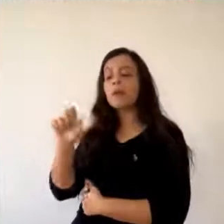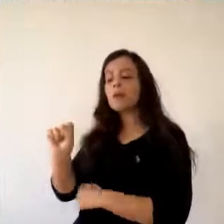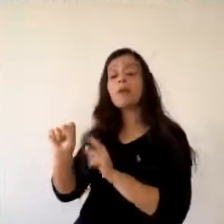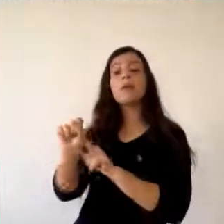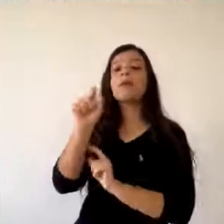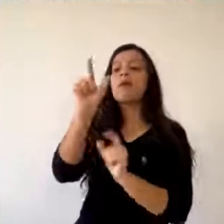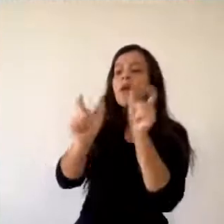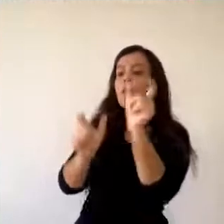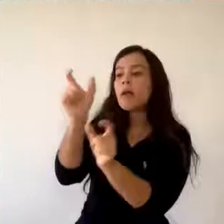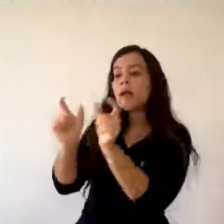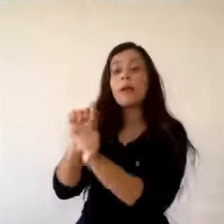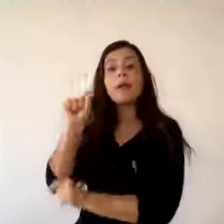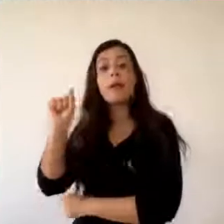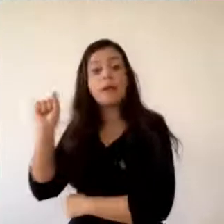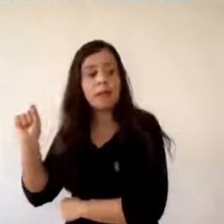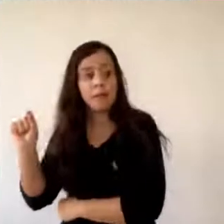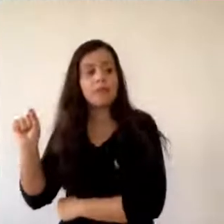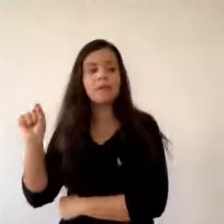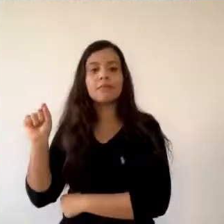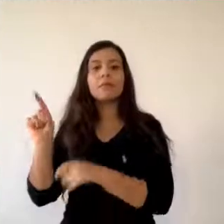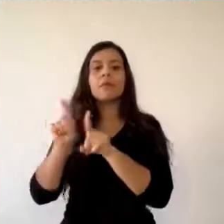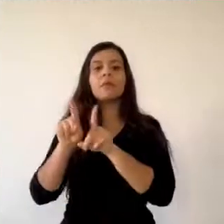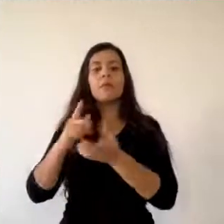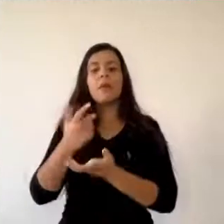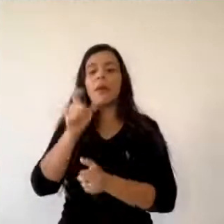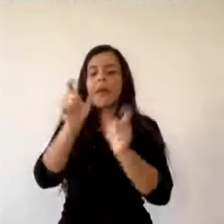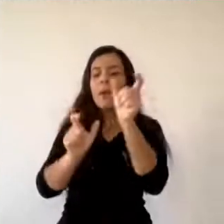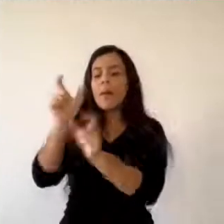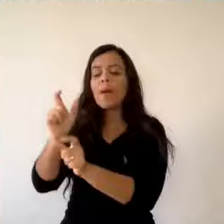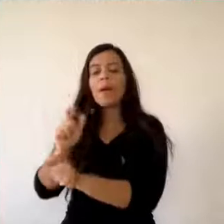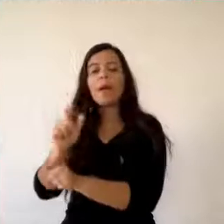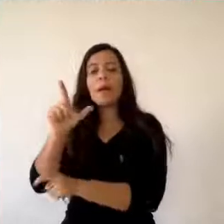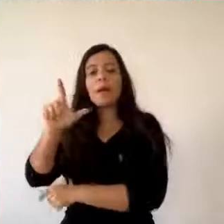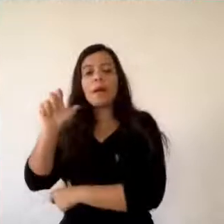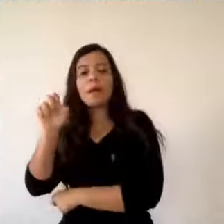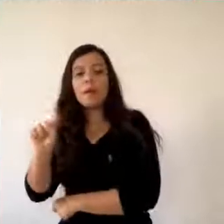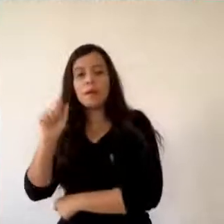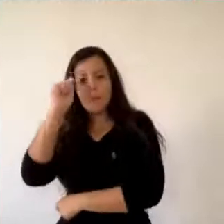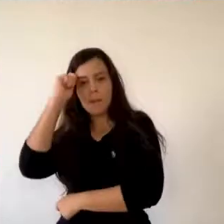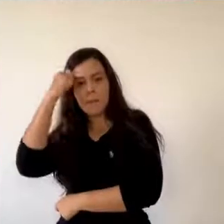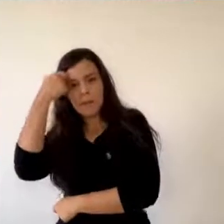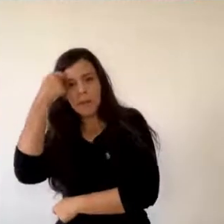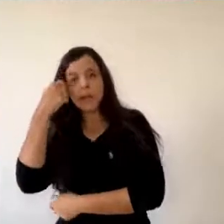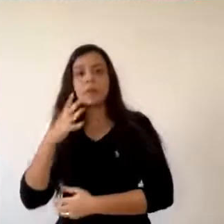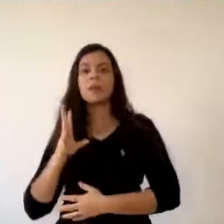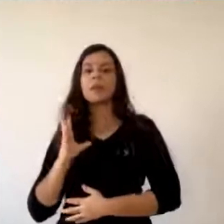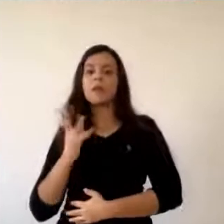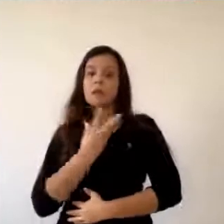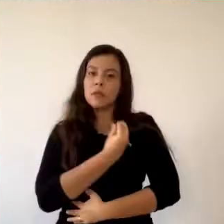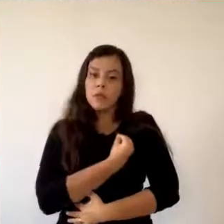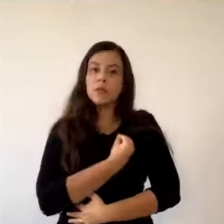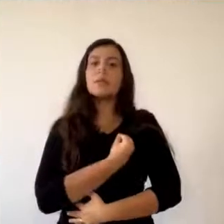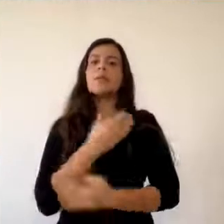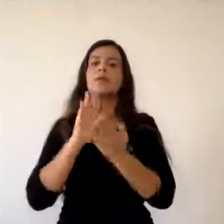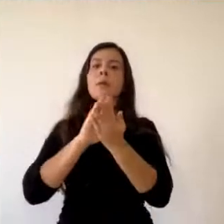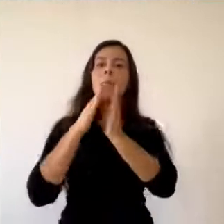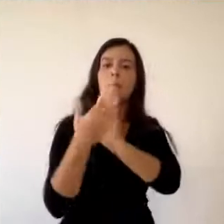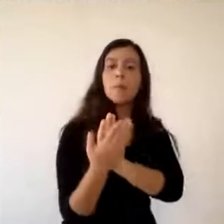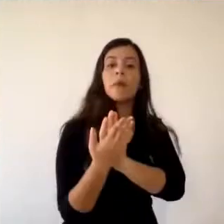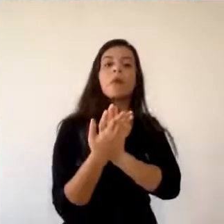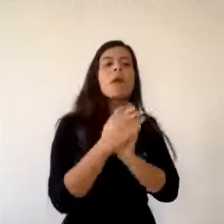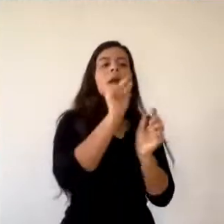What kind of violence is it causing for peripheric lesbian black women?